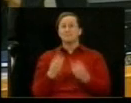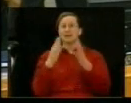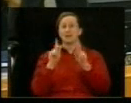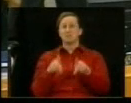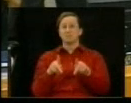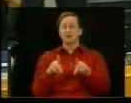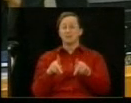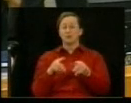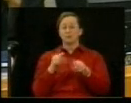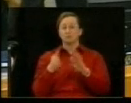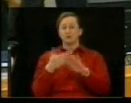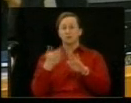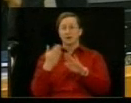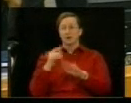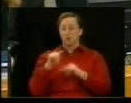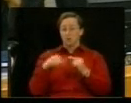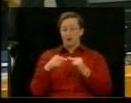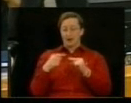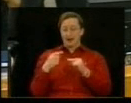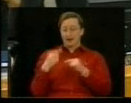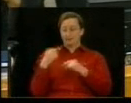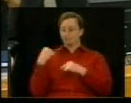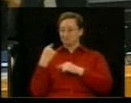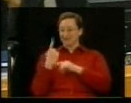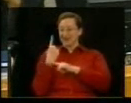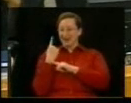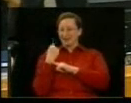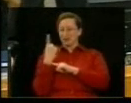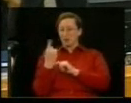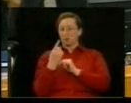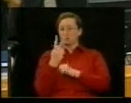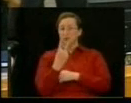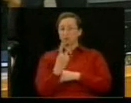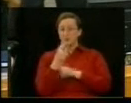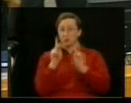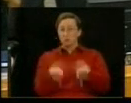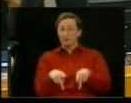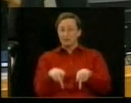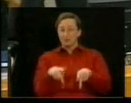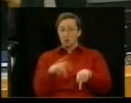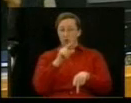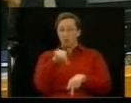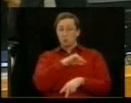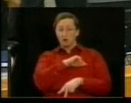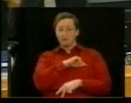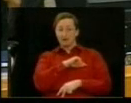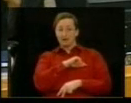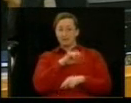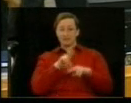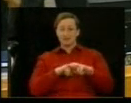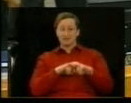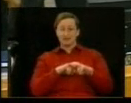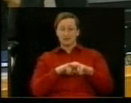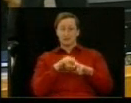I ran just last year, there was only 2 people qualified in the 7th District seat B to run. That was me and my opponent.